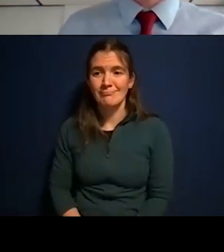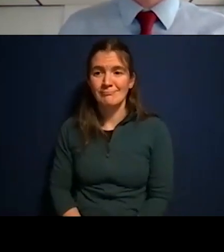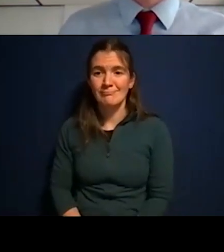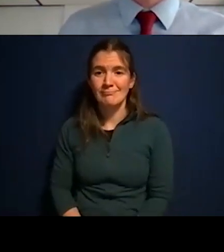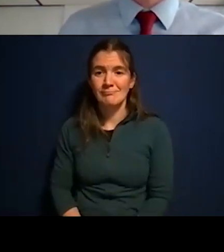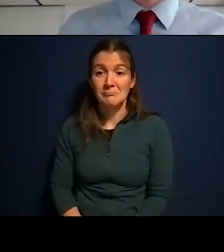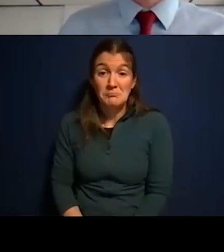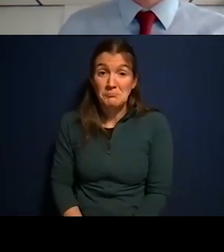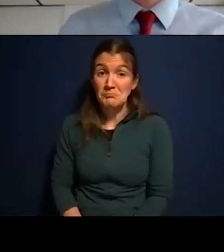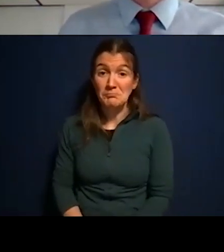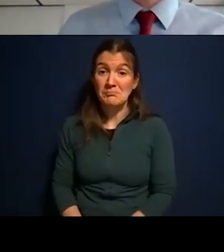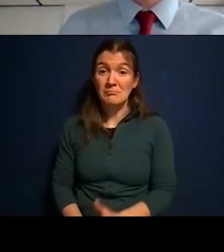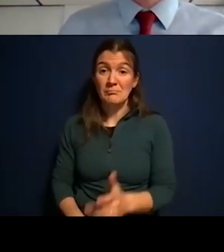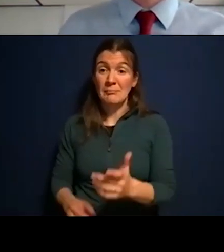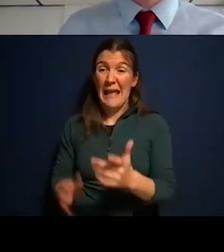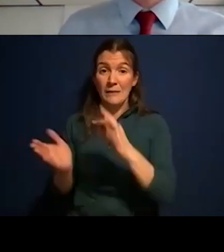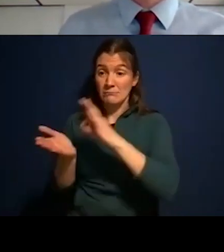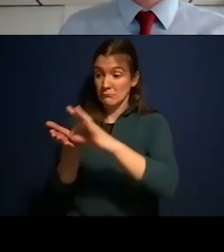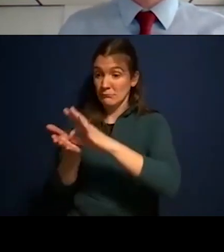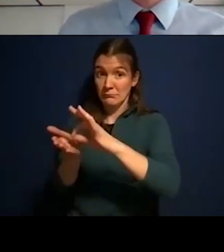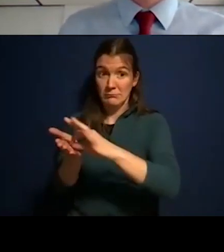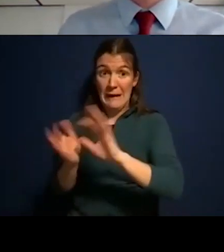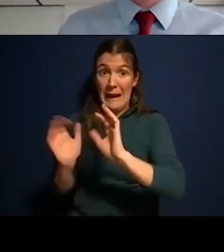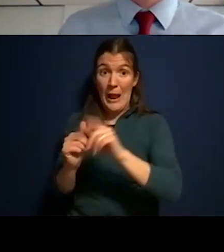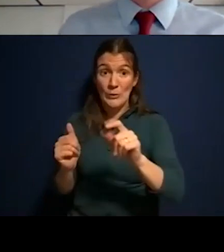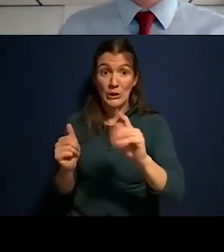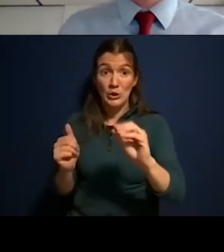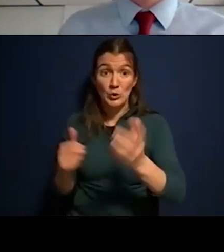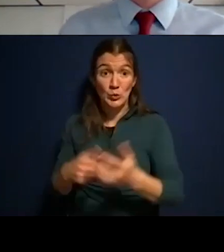and account for it however you may.